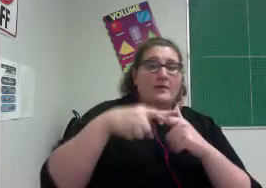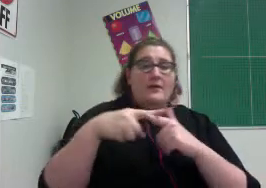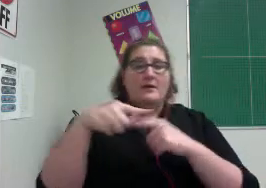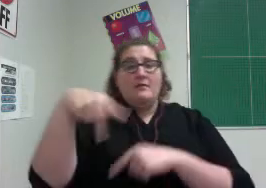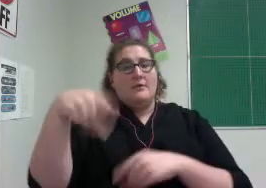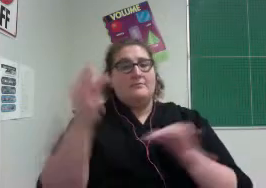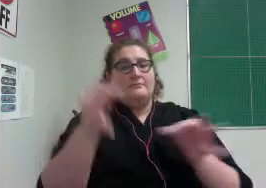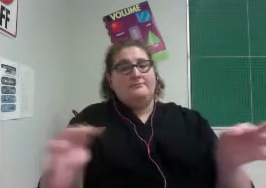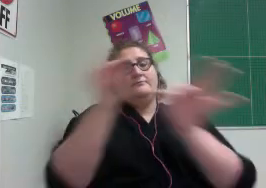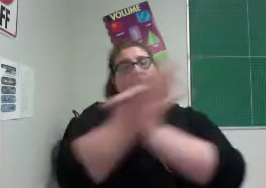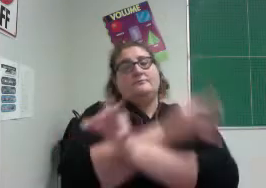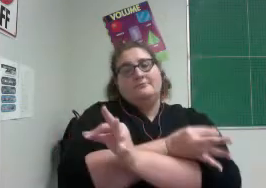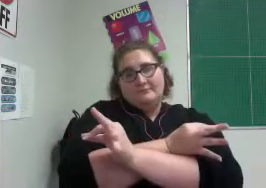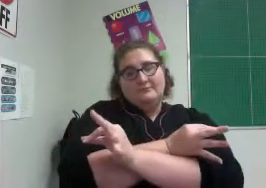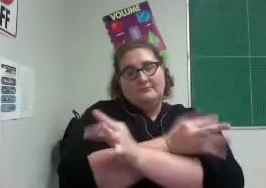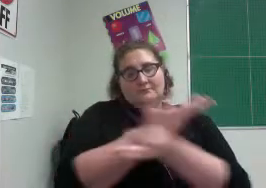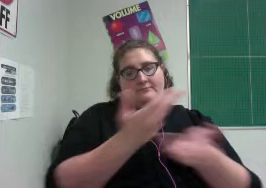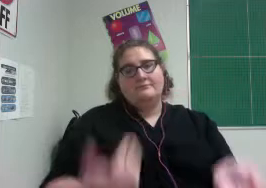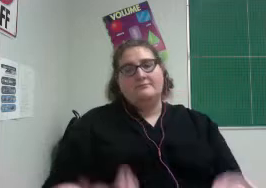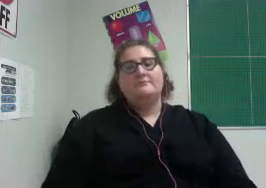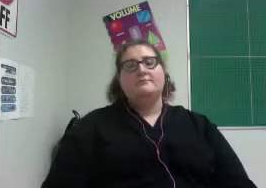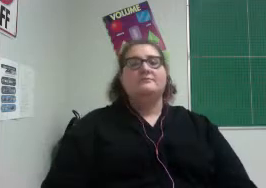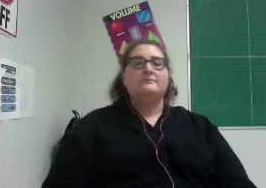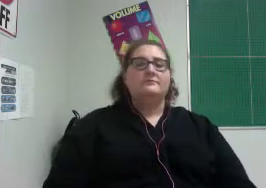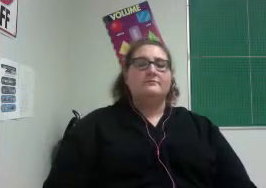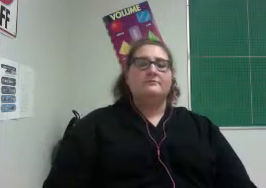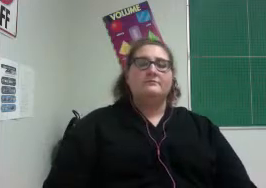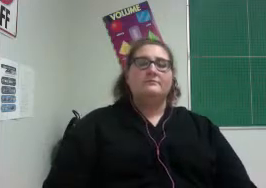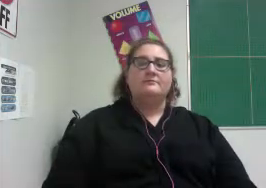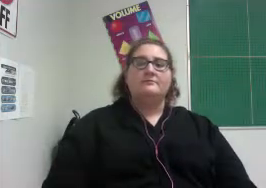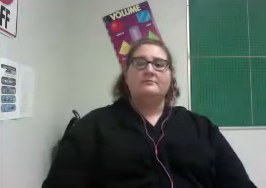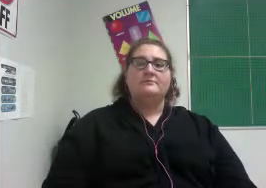the conclusion and the hypothesis.